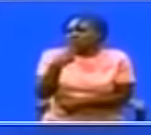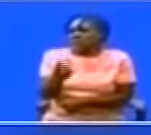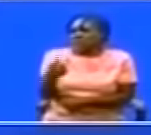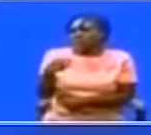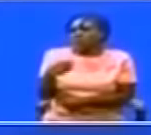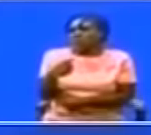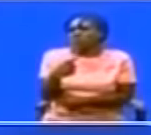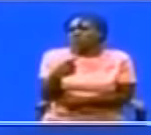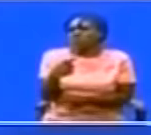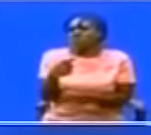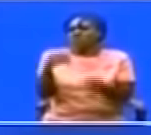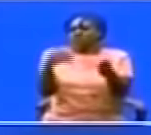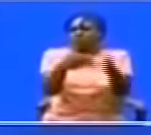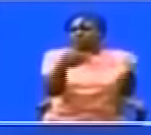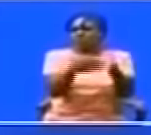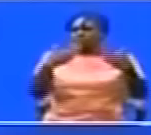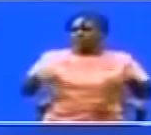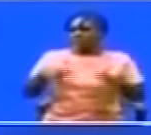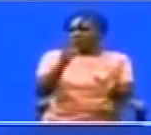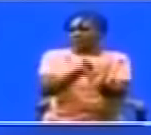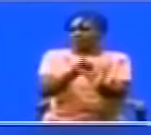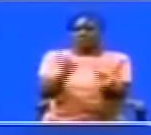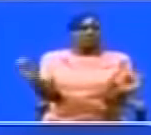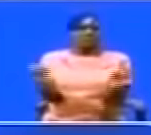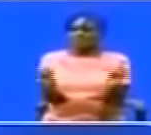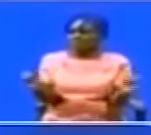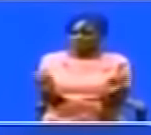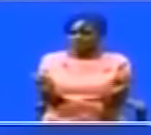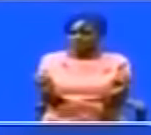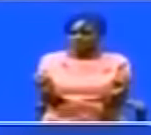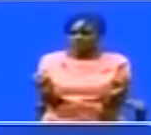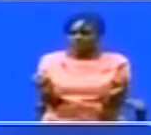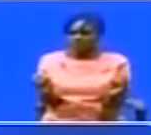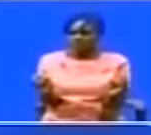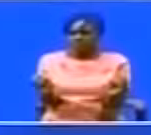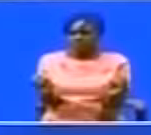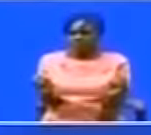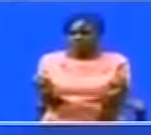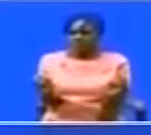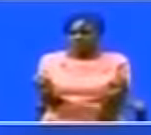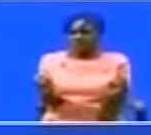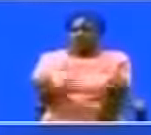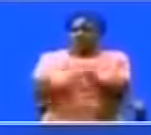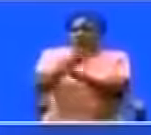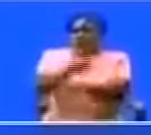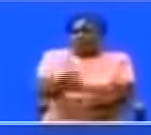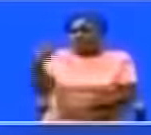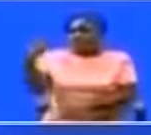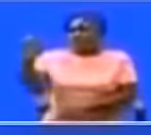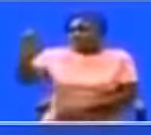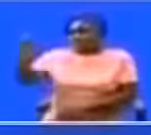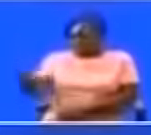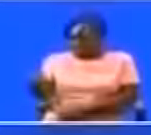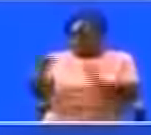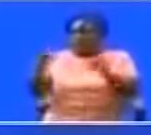are discouraging any person from coming to spectate or to participate in the marathon. Zaidi ya watu 20,000